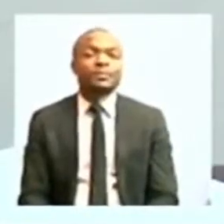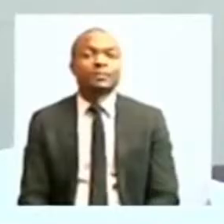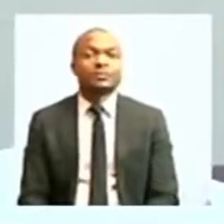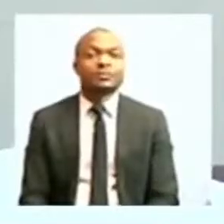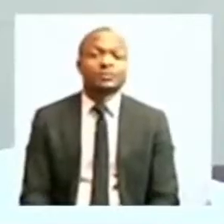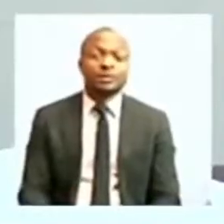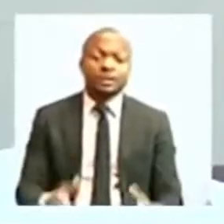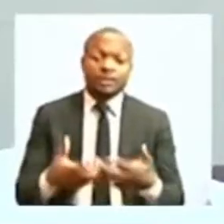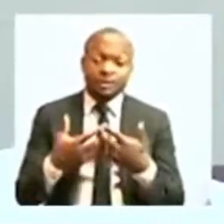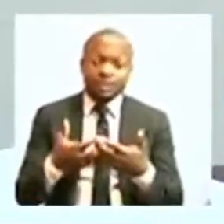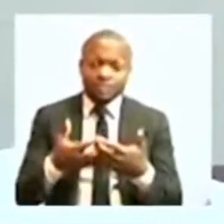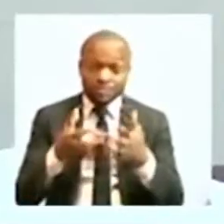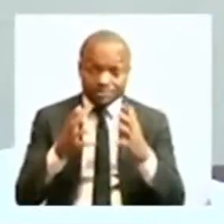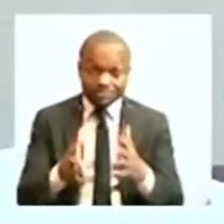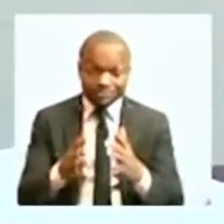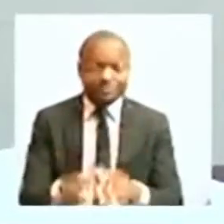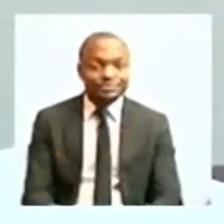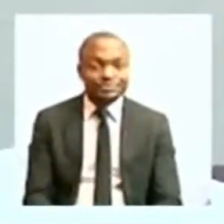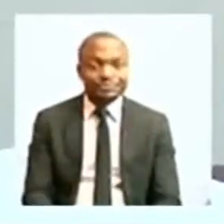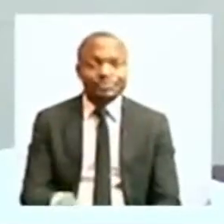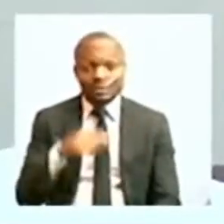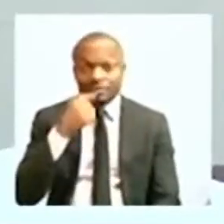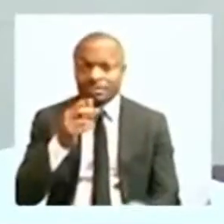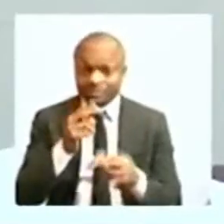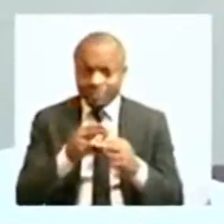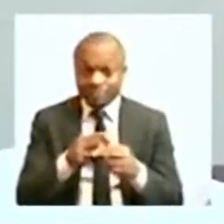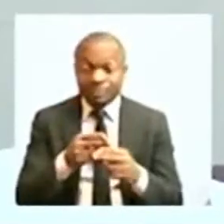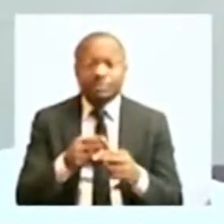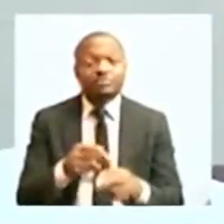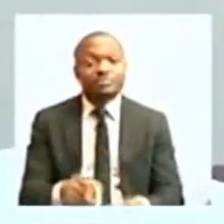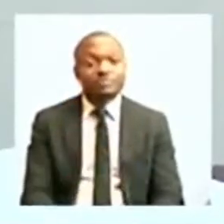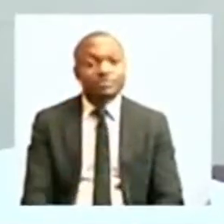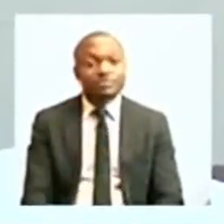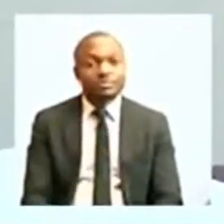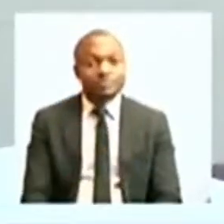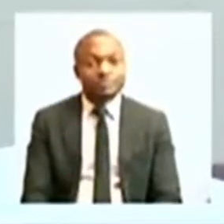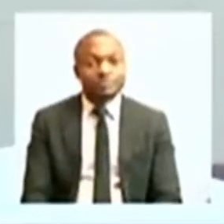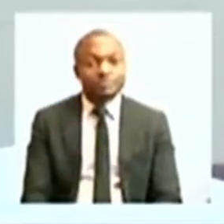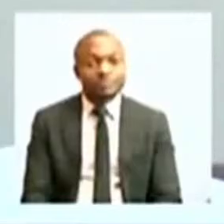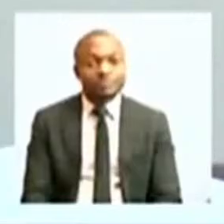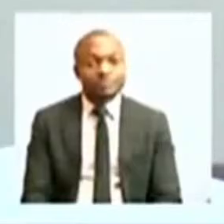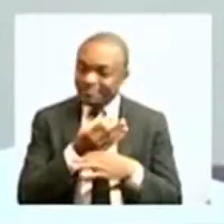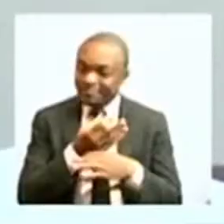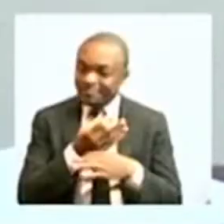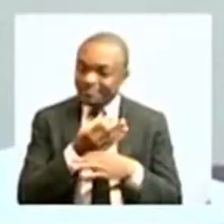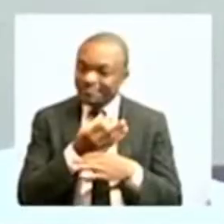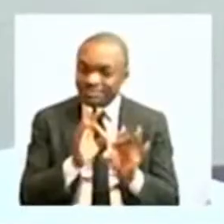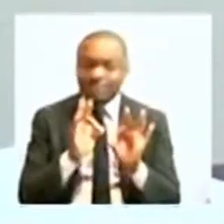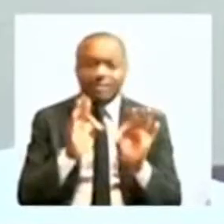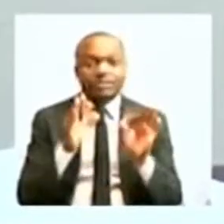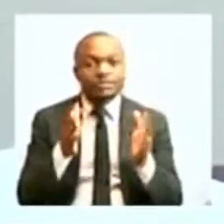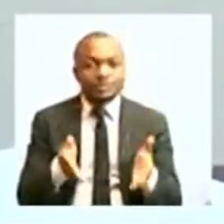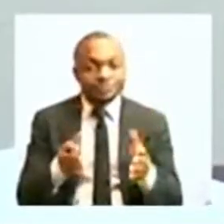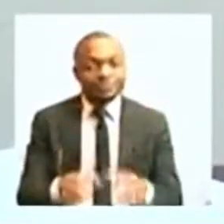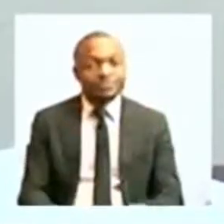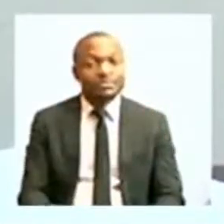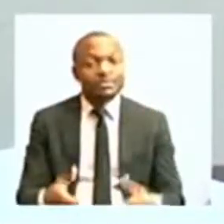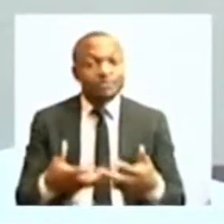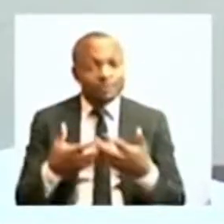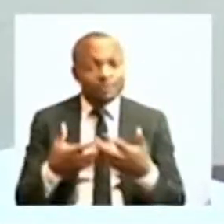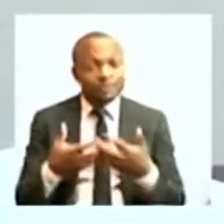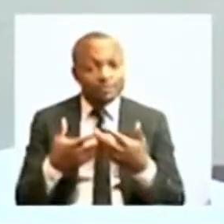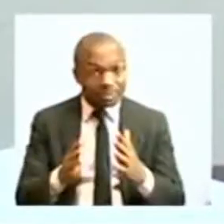An engineer, I'll mention the name, I'm the chair, I'm here. An